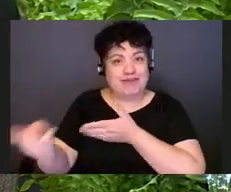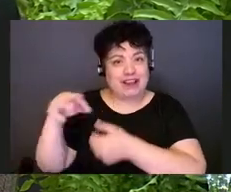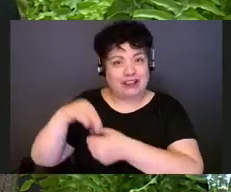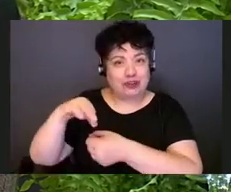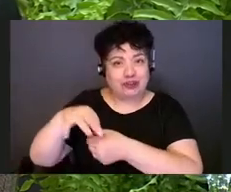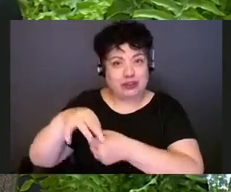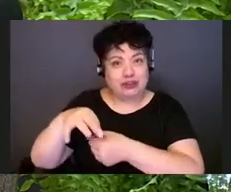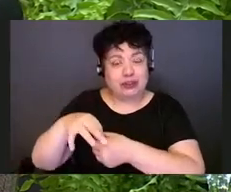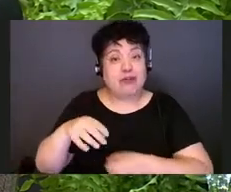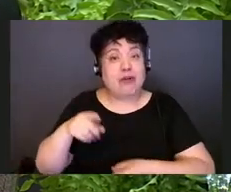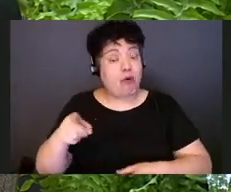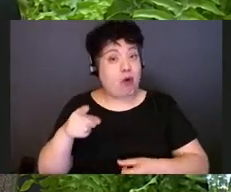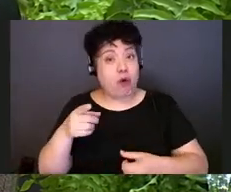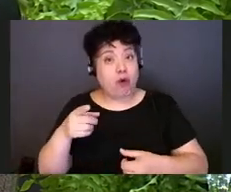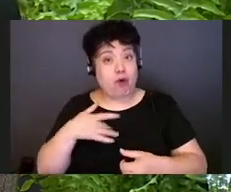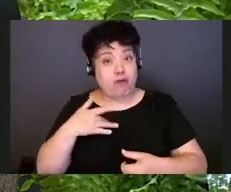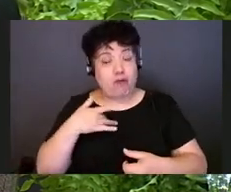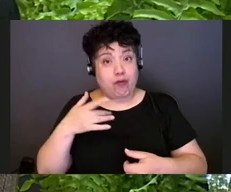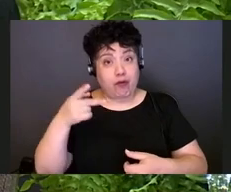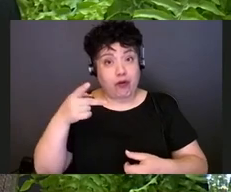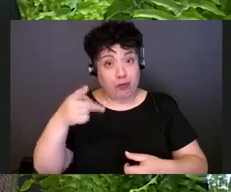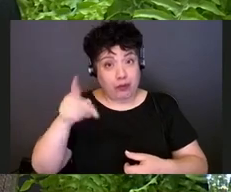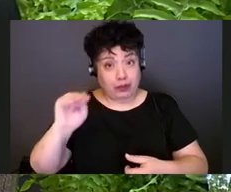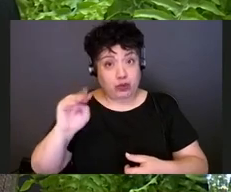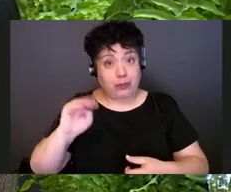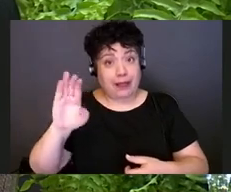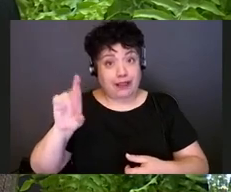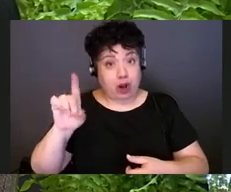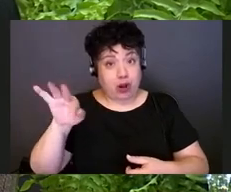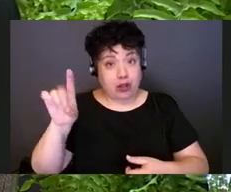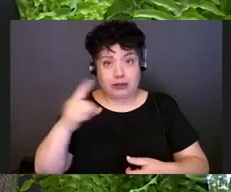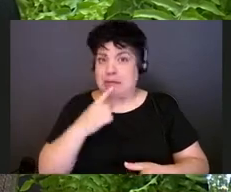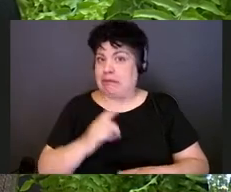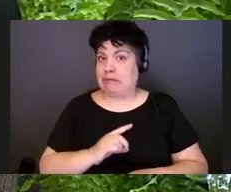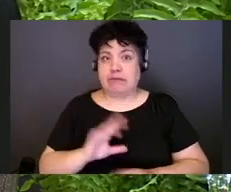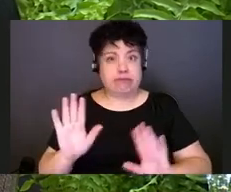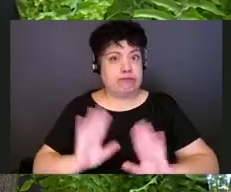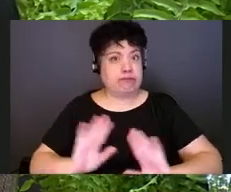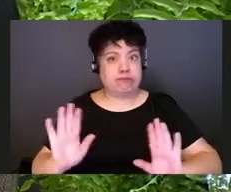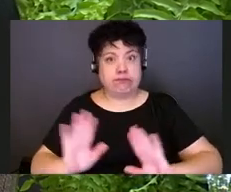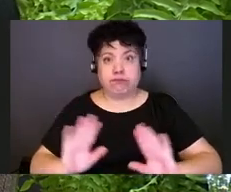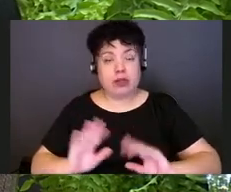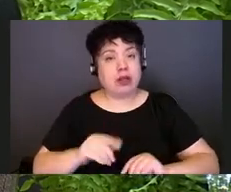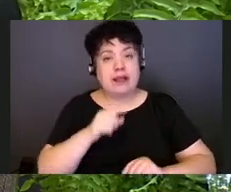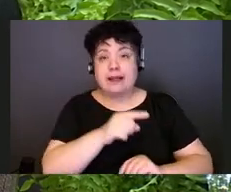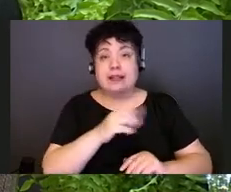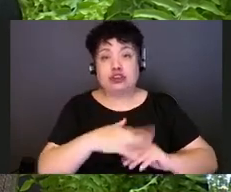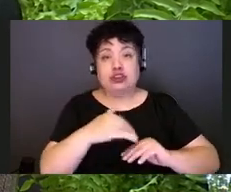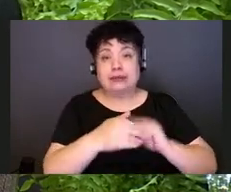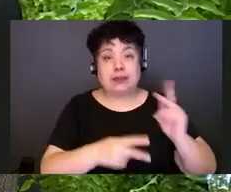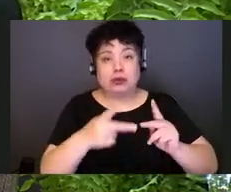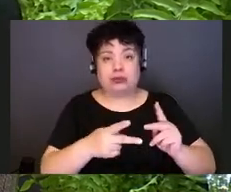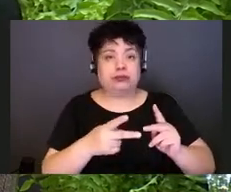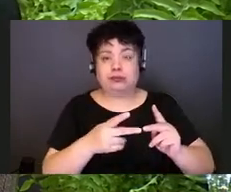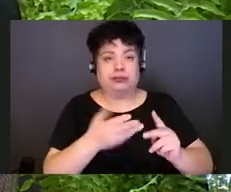was terrible, that they had to take away the right to vote from our people. Now we're